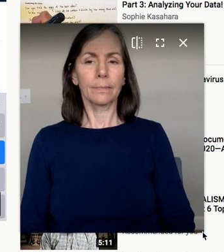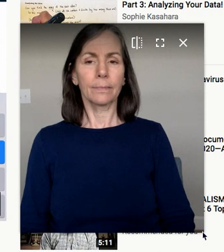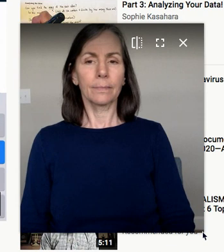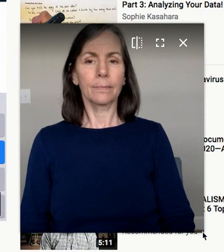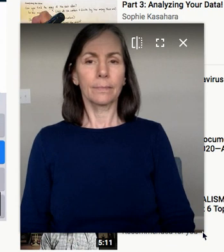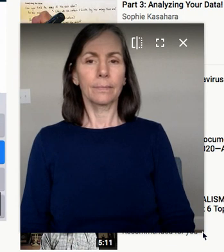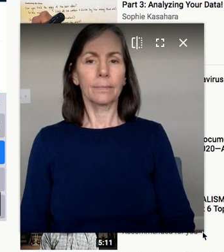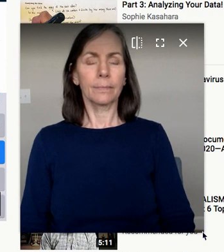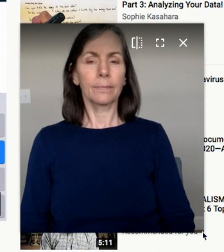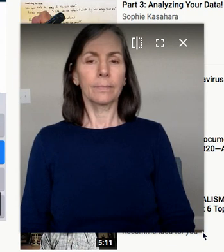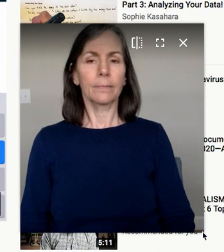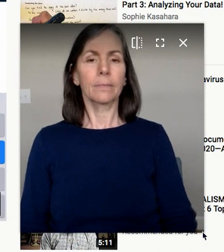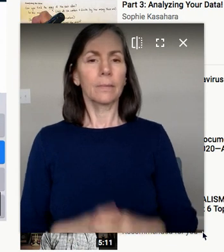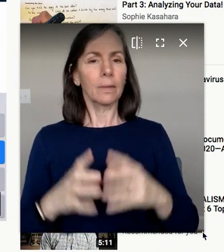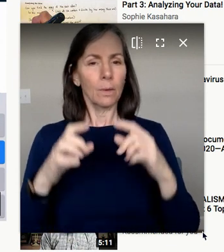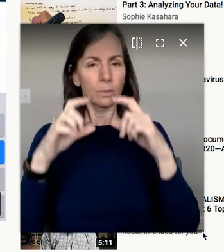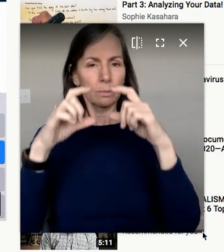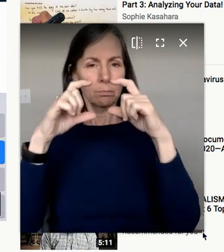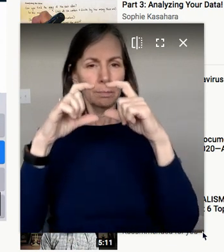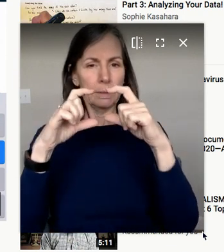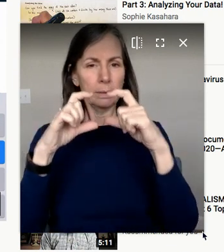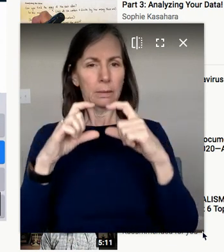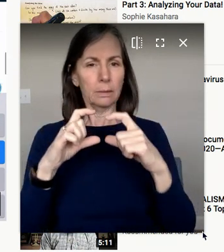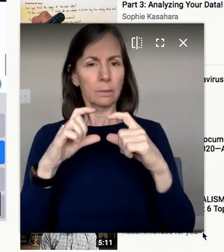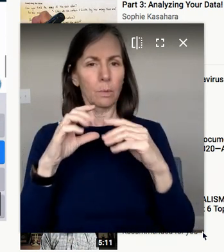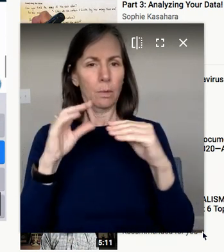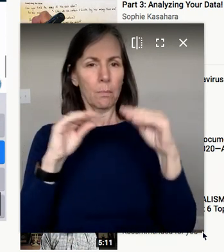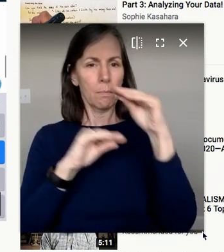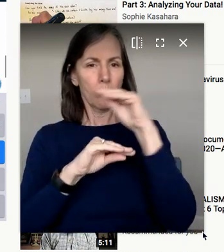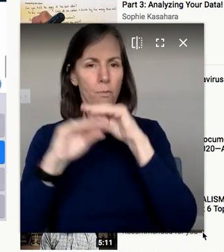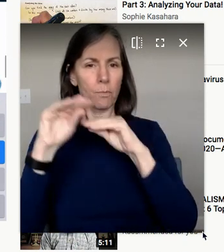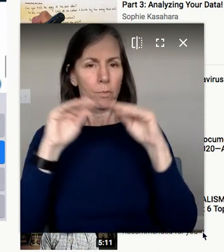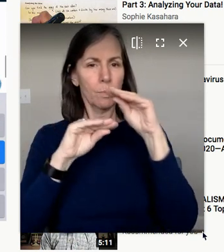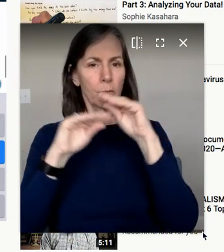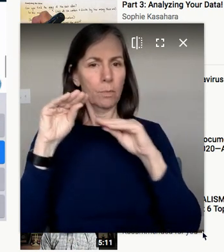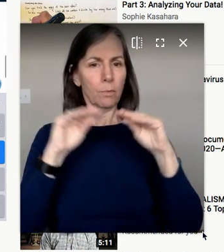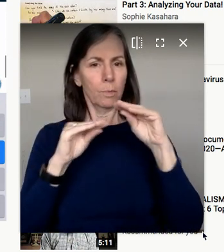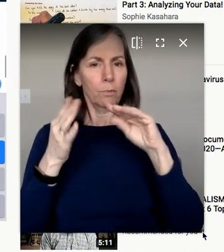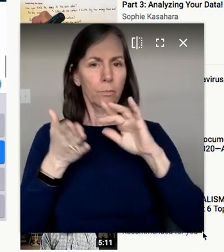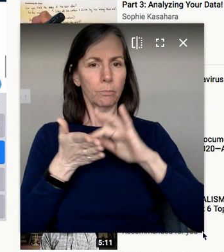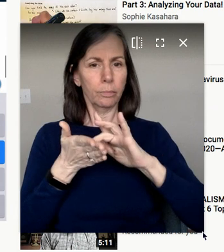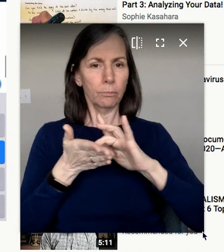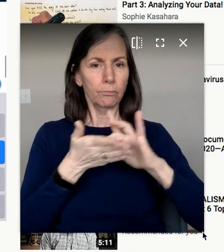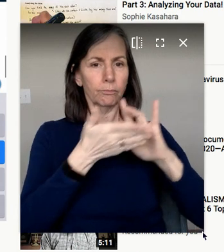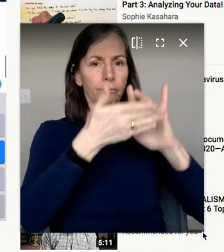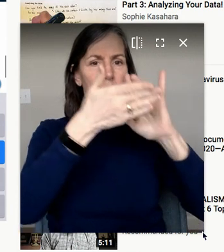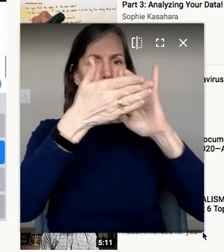I'm going to move these pieces around until it looks like a house.